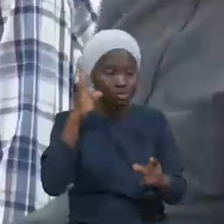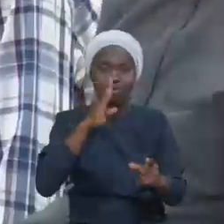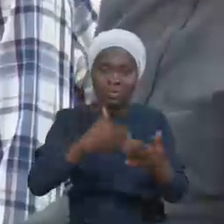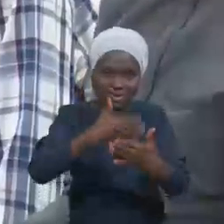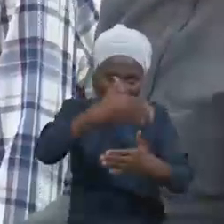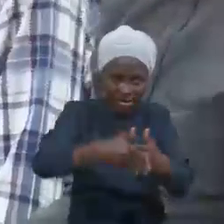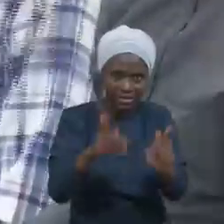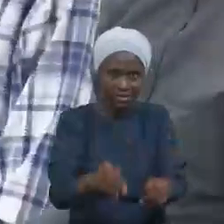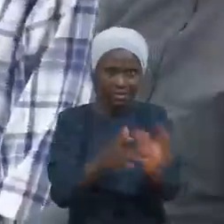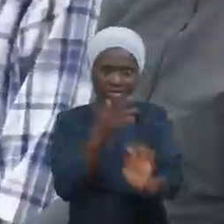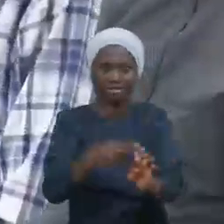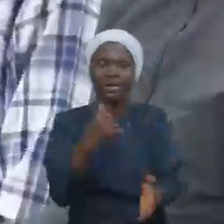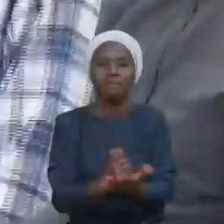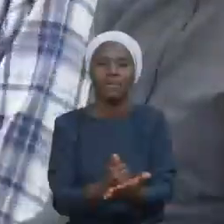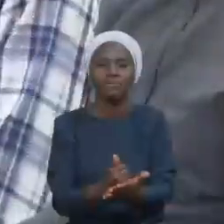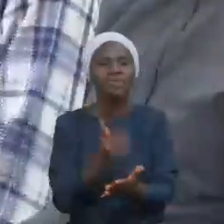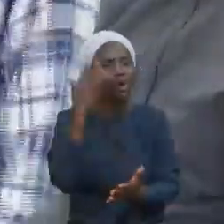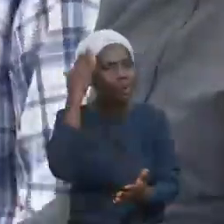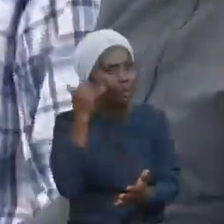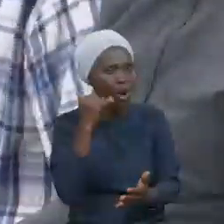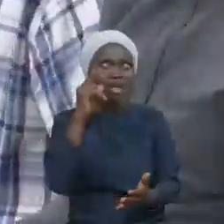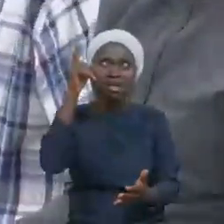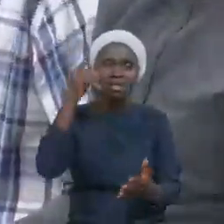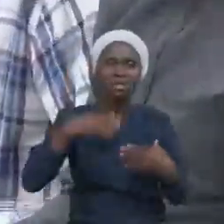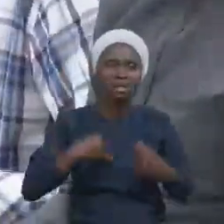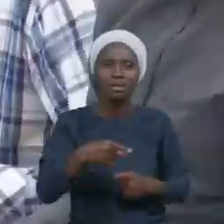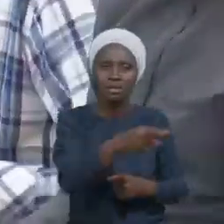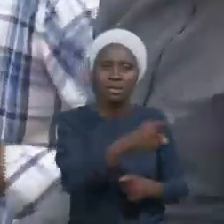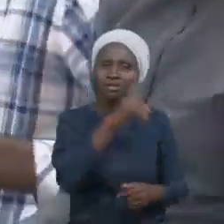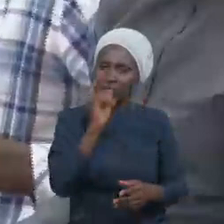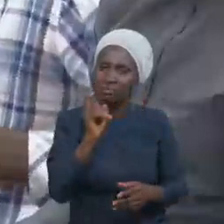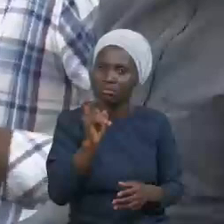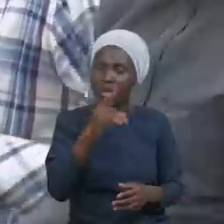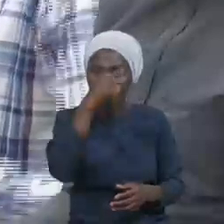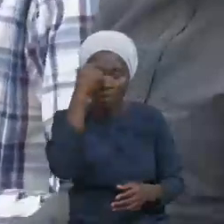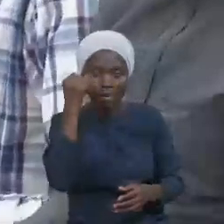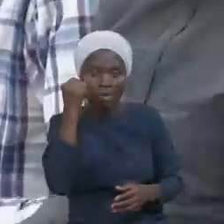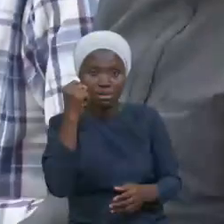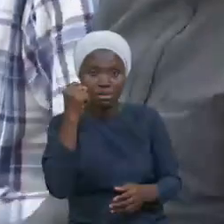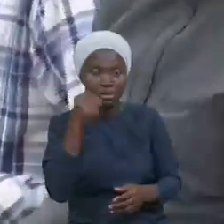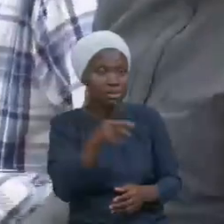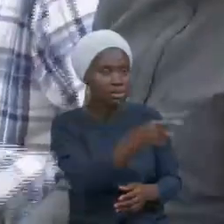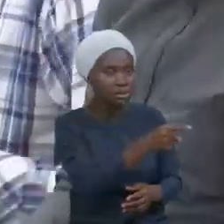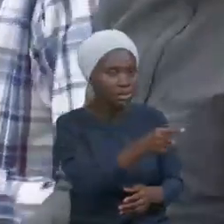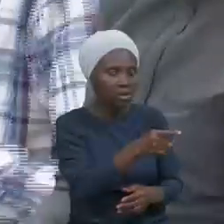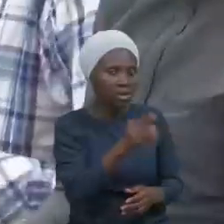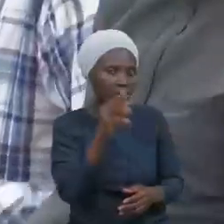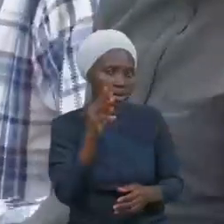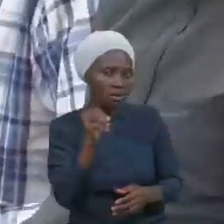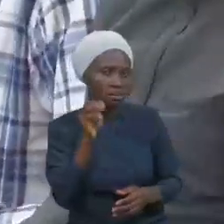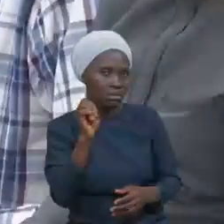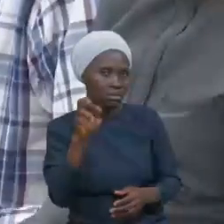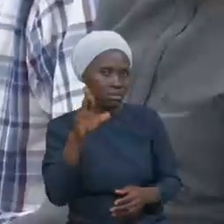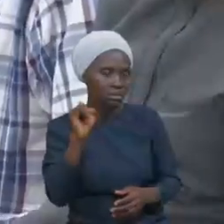one. Why? Why did he heal them? Because They merited, no